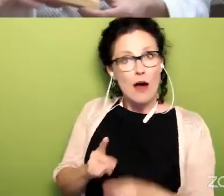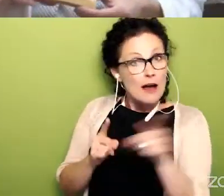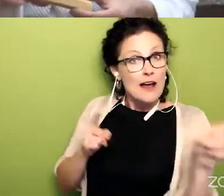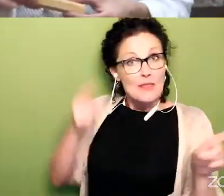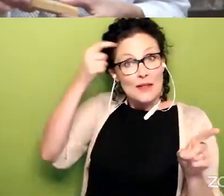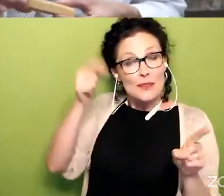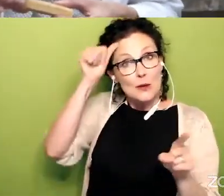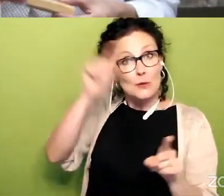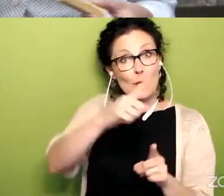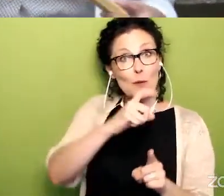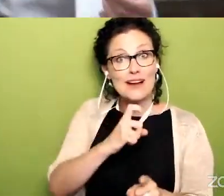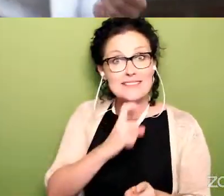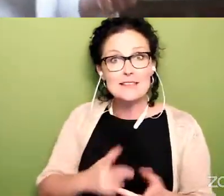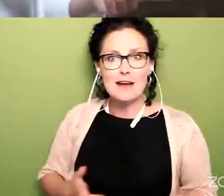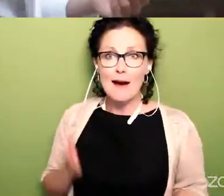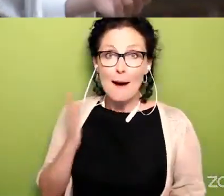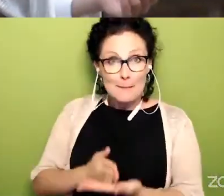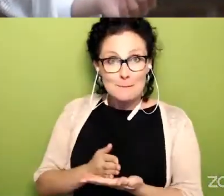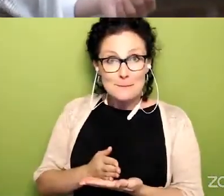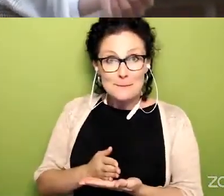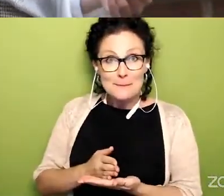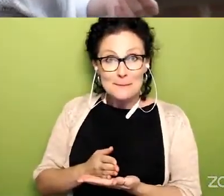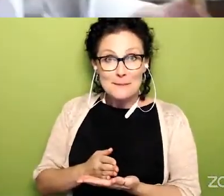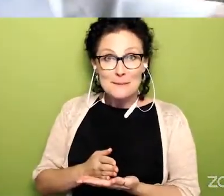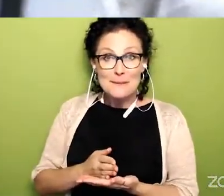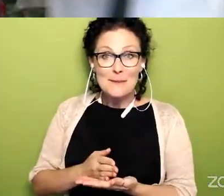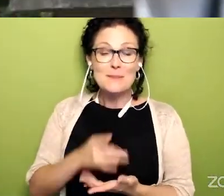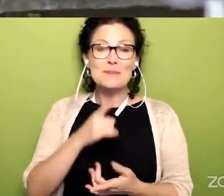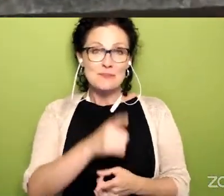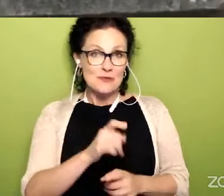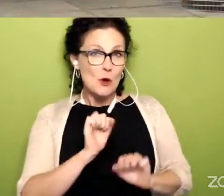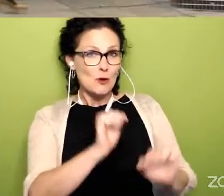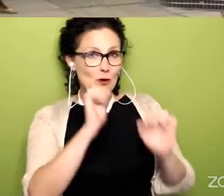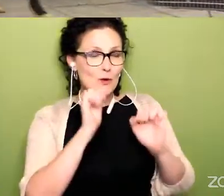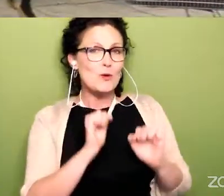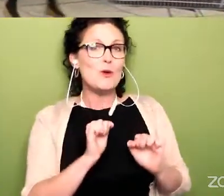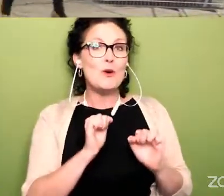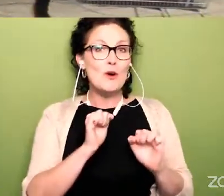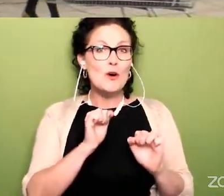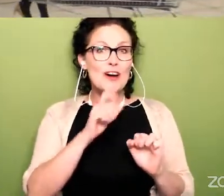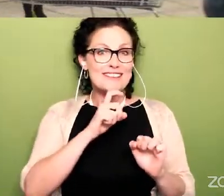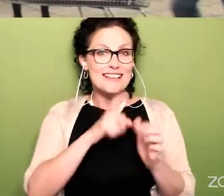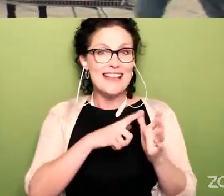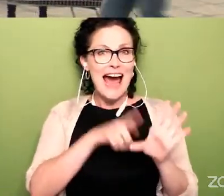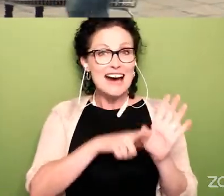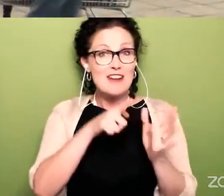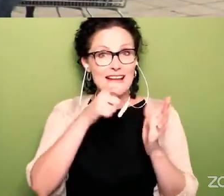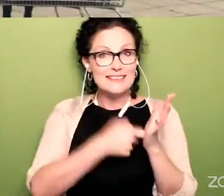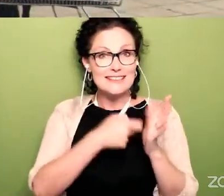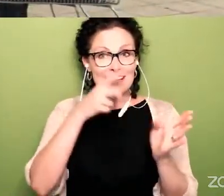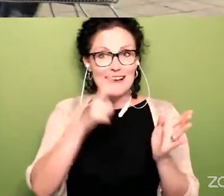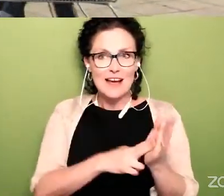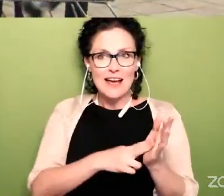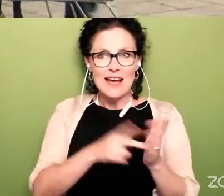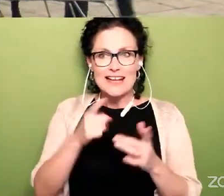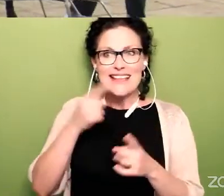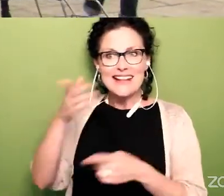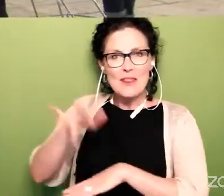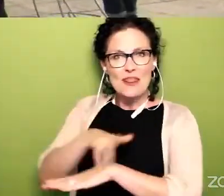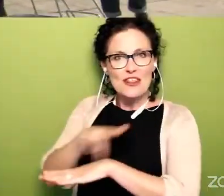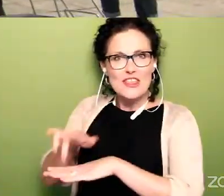What, Belgrade? Well, we know where that is. Oh, hop back in then. I know, I won't walk for a little while. Okay. My Bulbear has missed